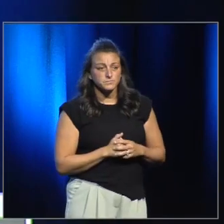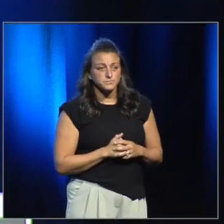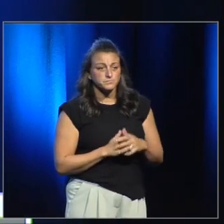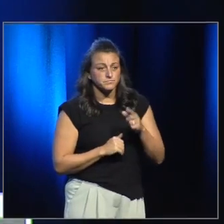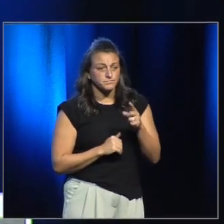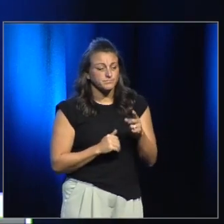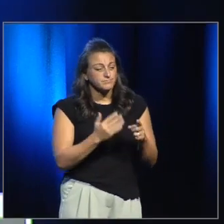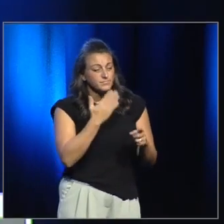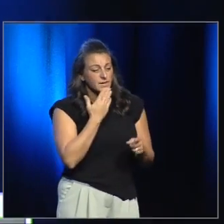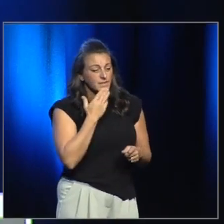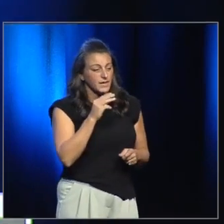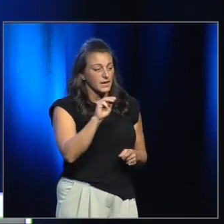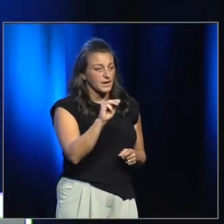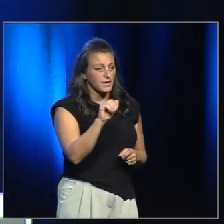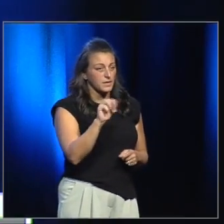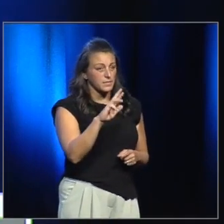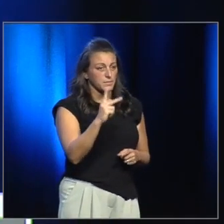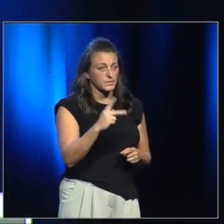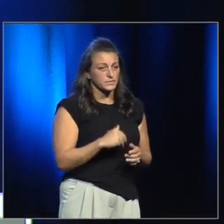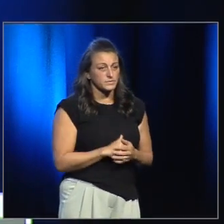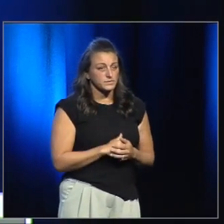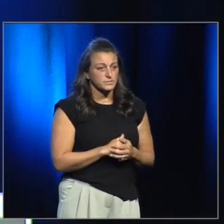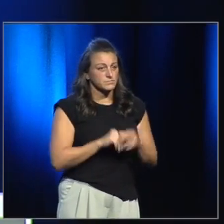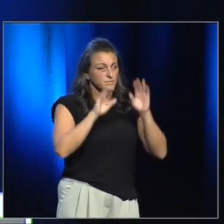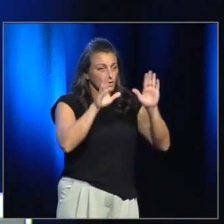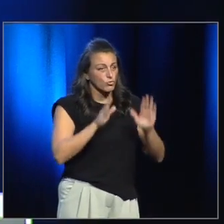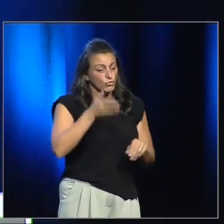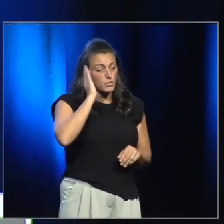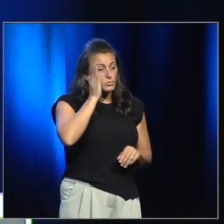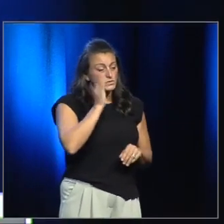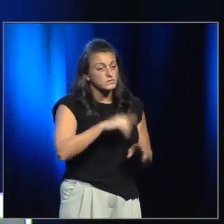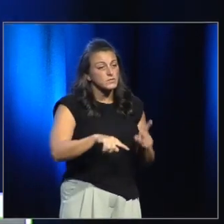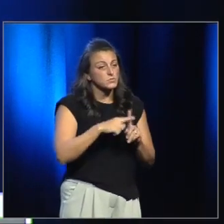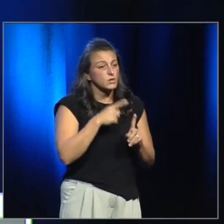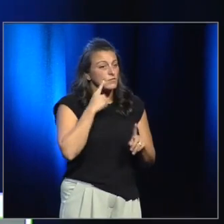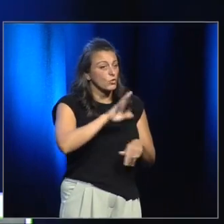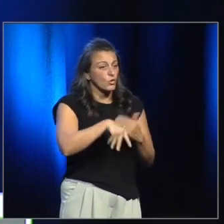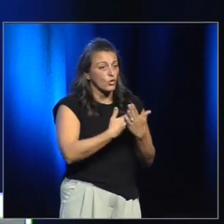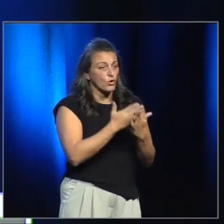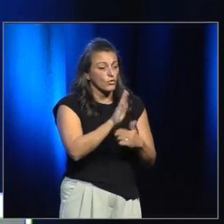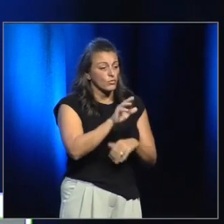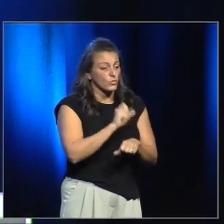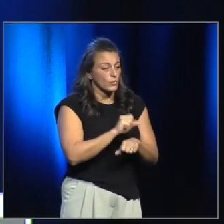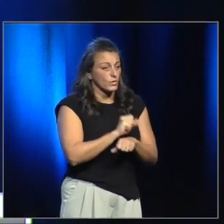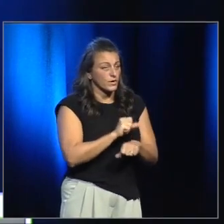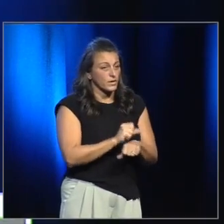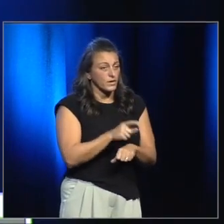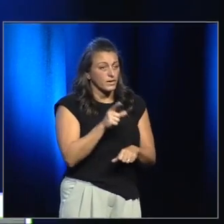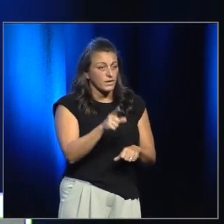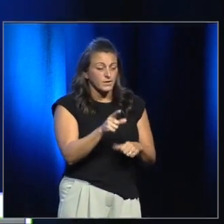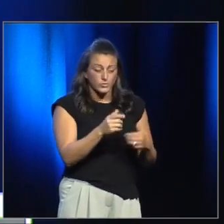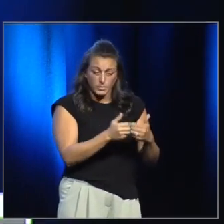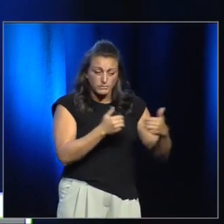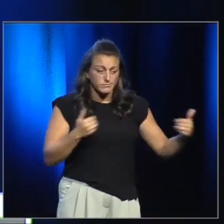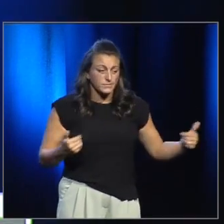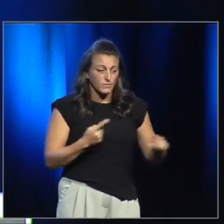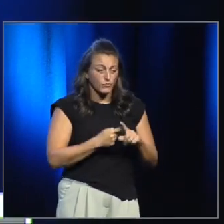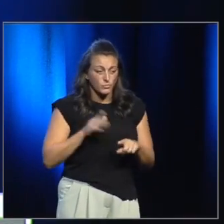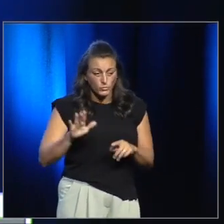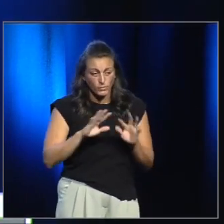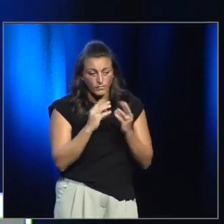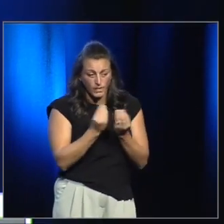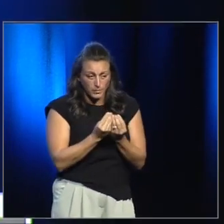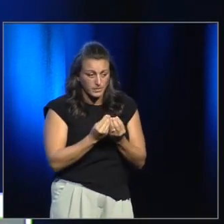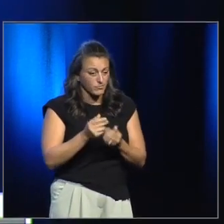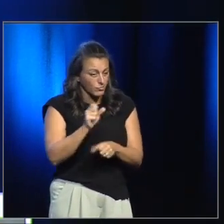Yeah, Mark, thanks very much for the presentation, but also for all the work. It's you've spent a lot of time away from your own family and what, so